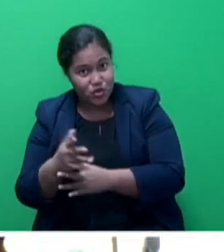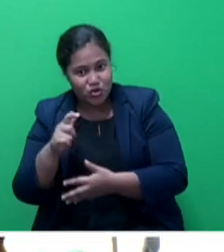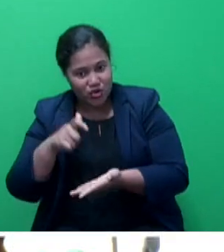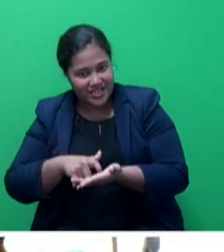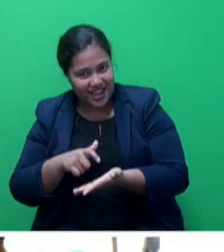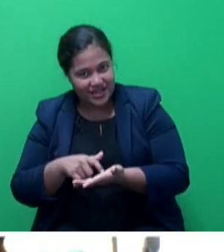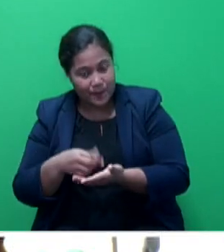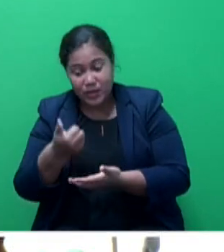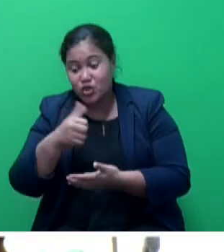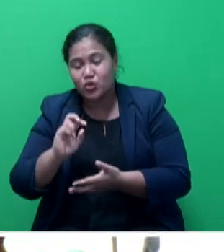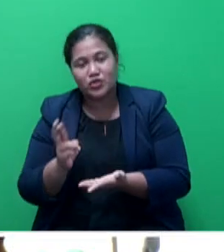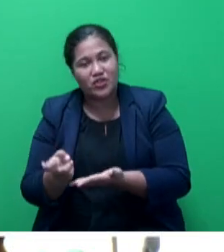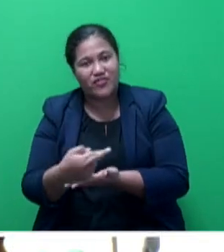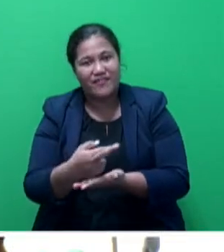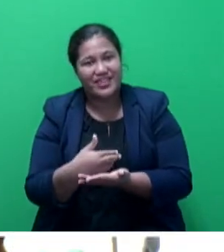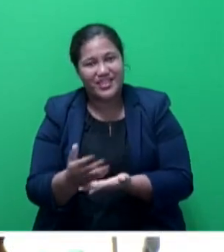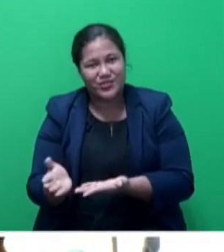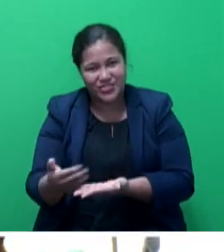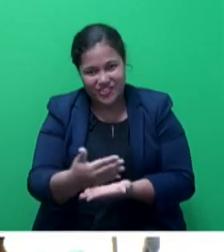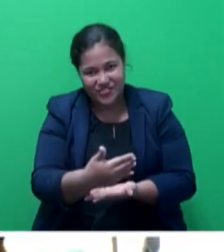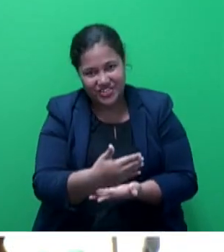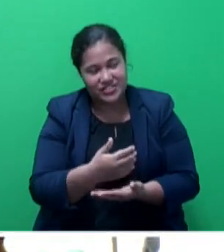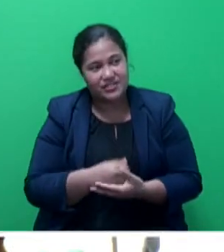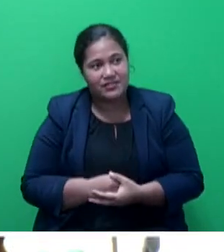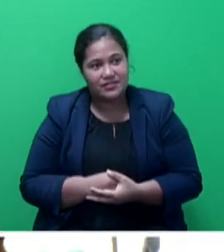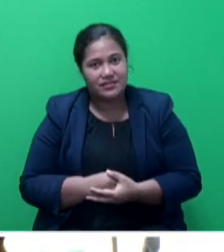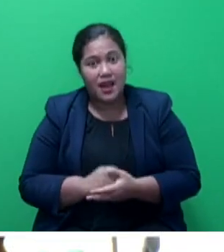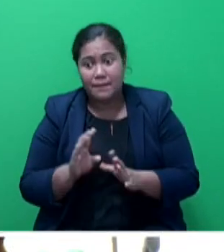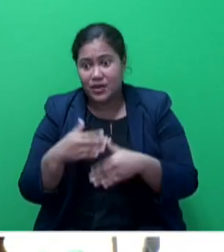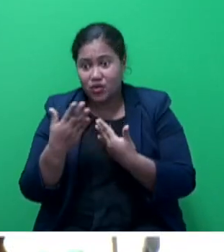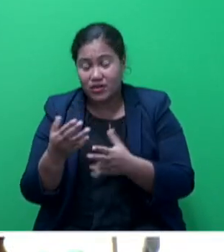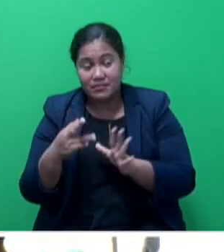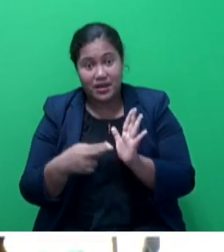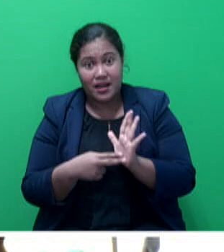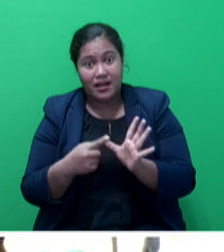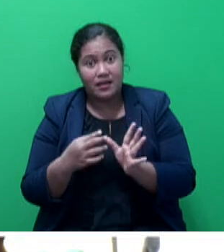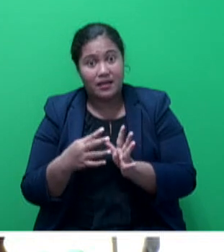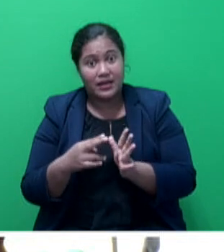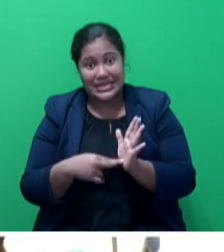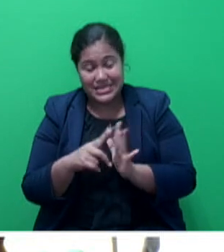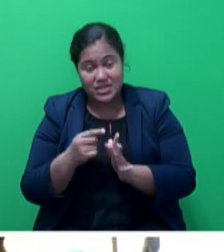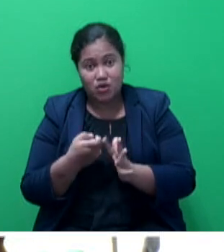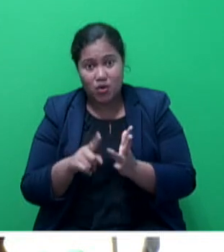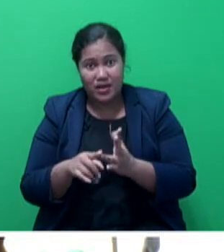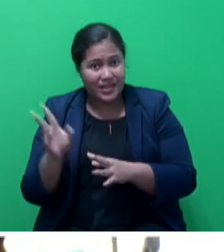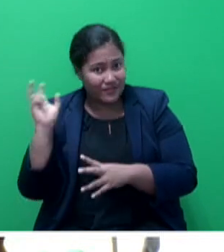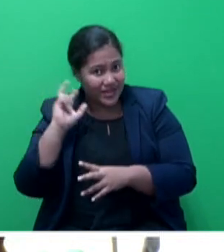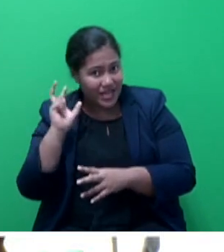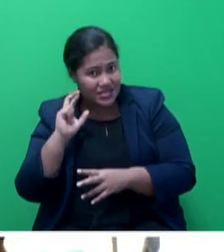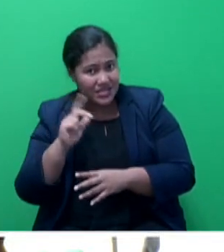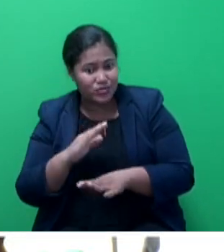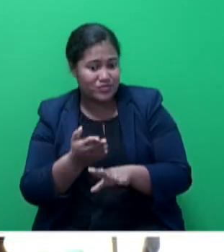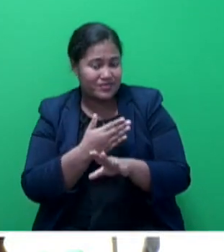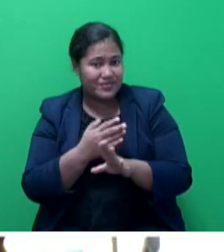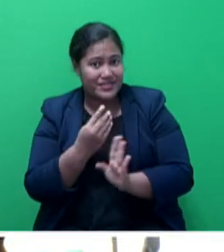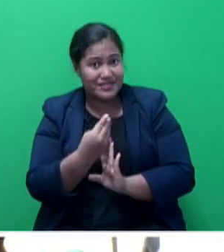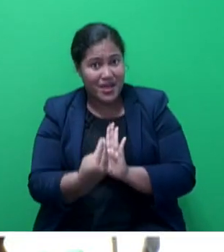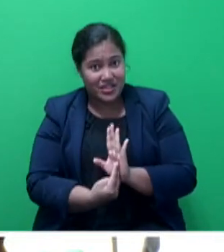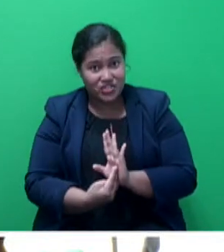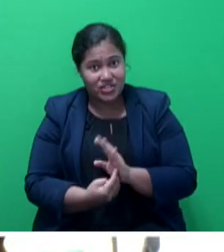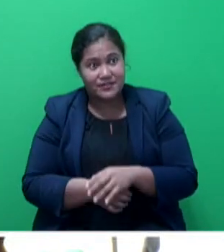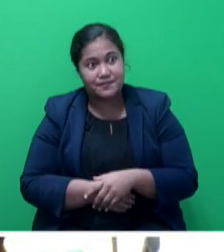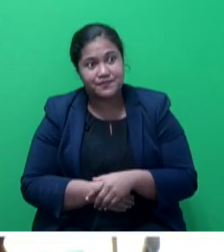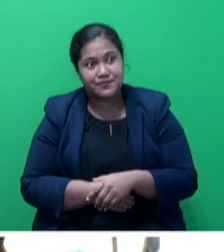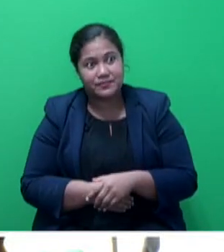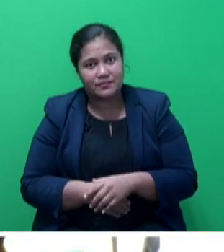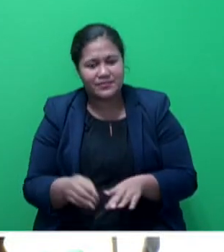revenue generation. And if Honourable Nawaikula would have listened earnestly to the previous budgets, that prior